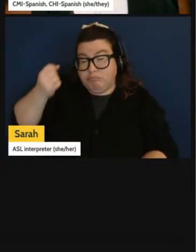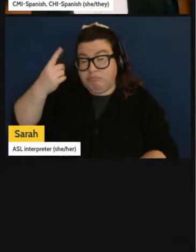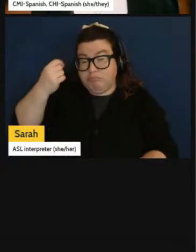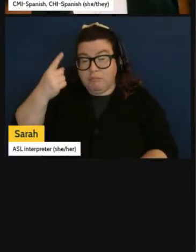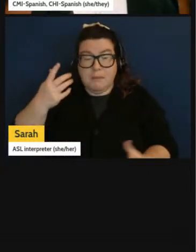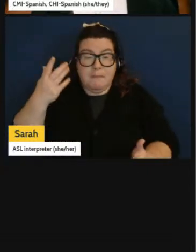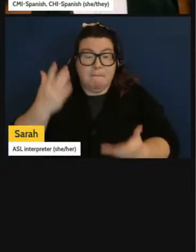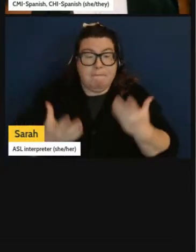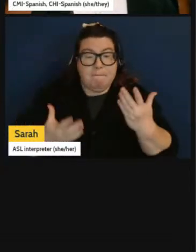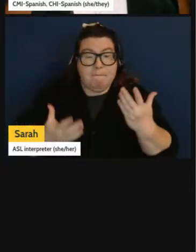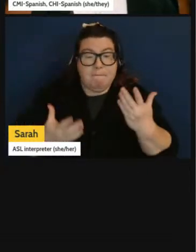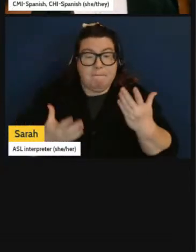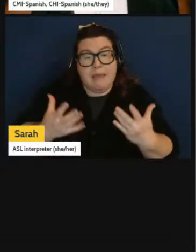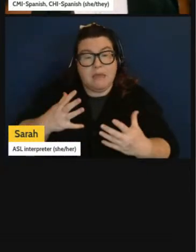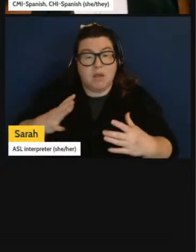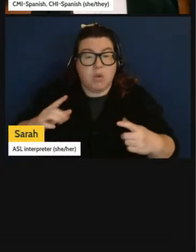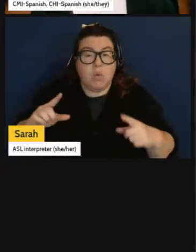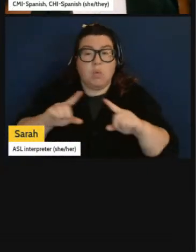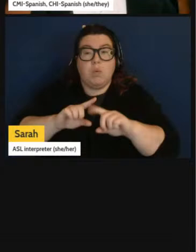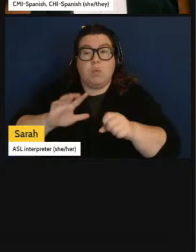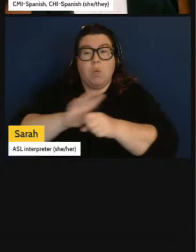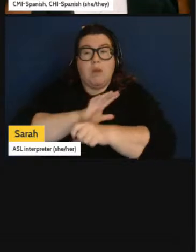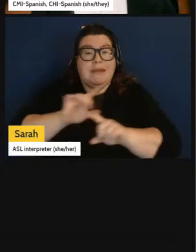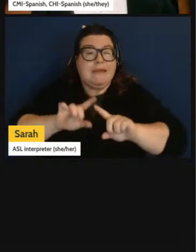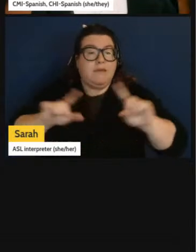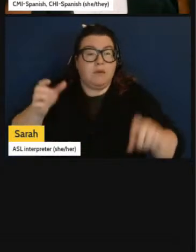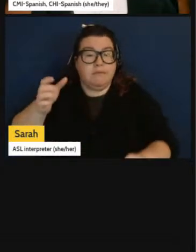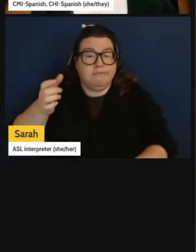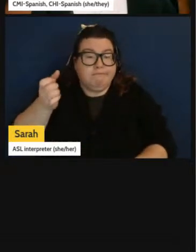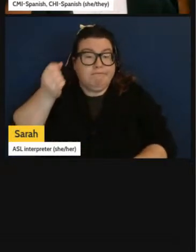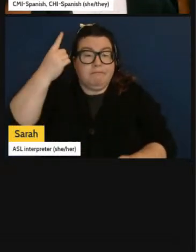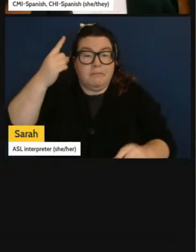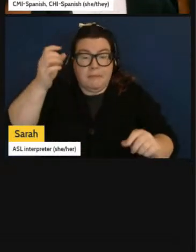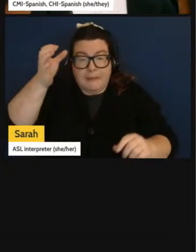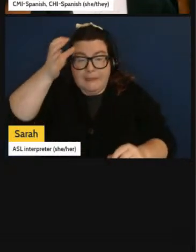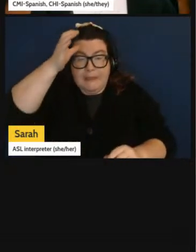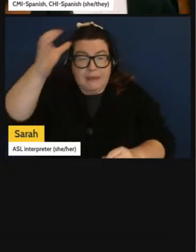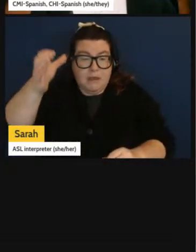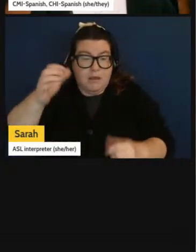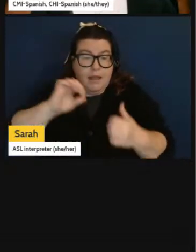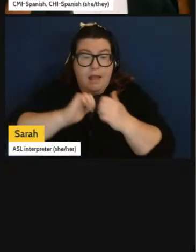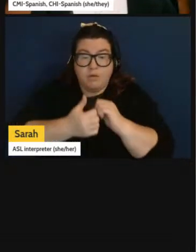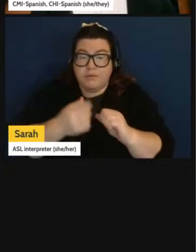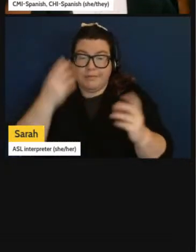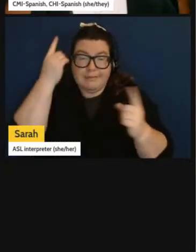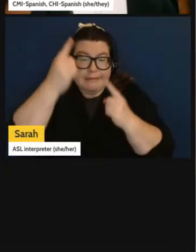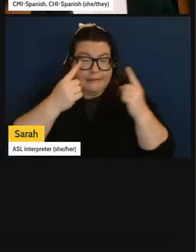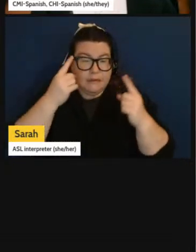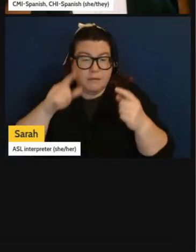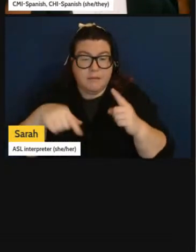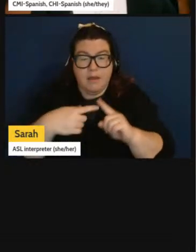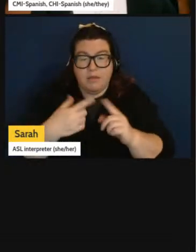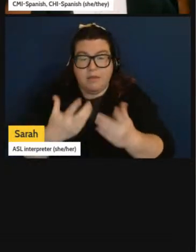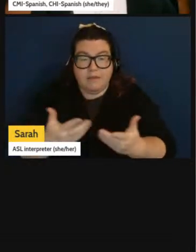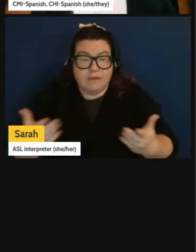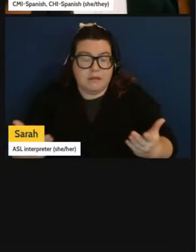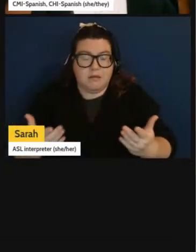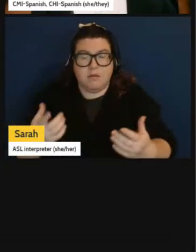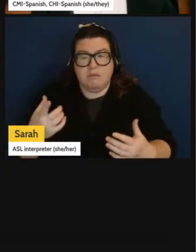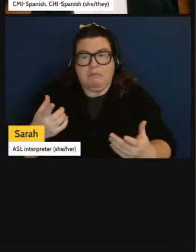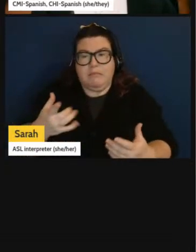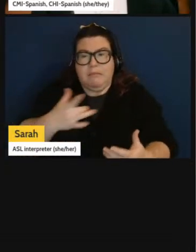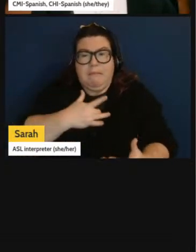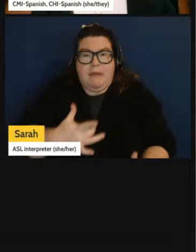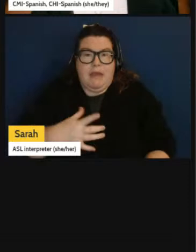be entirely different conceptualizations or ways of thinking about things many of us take for granted or assume